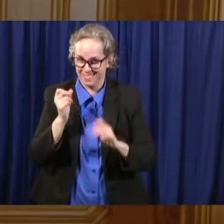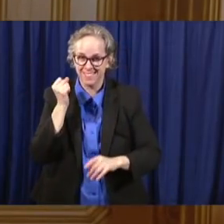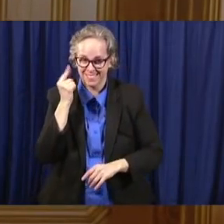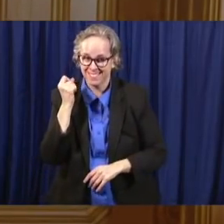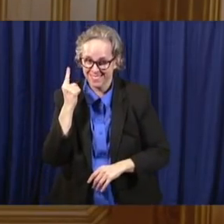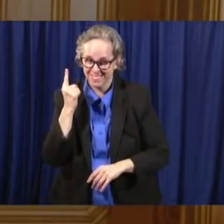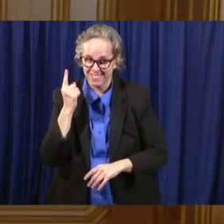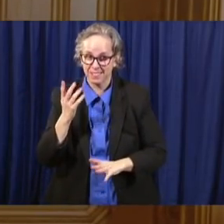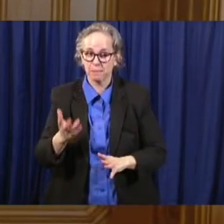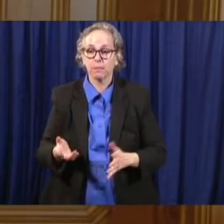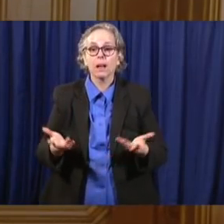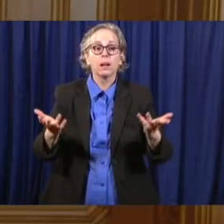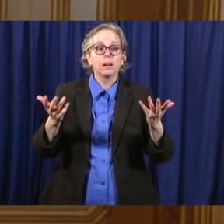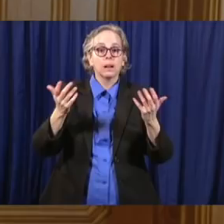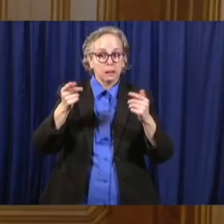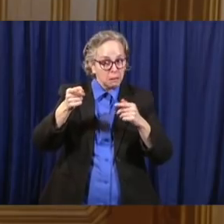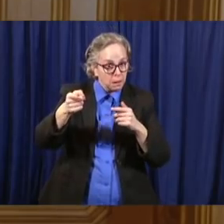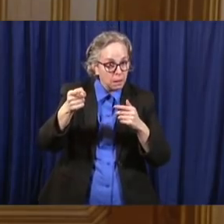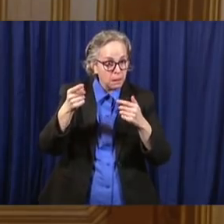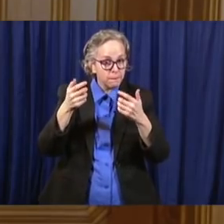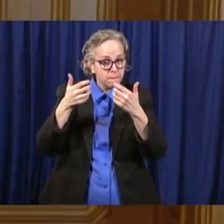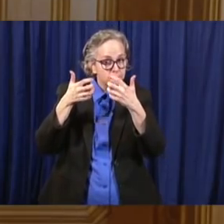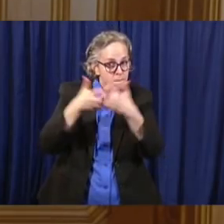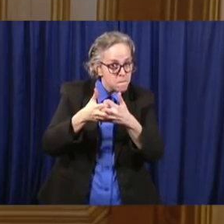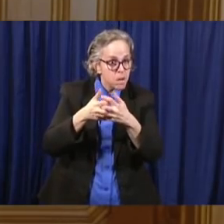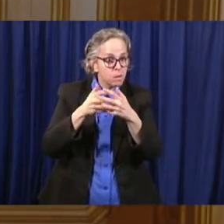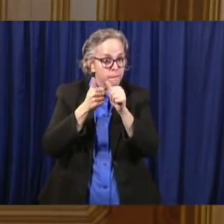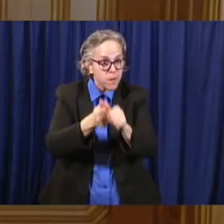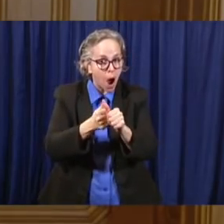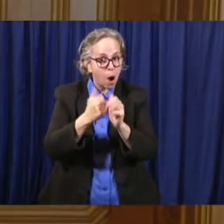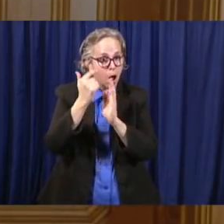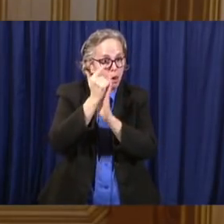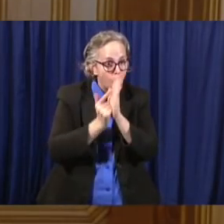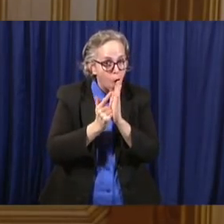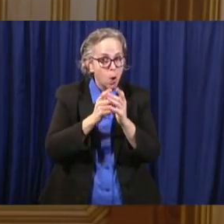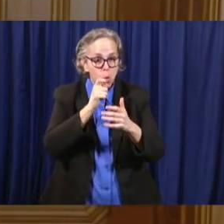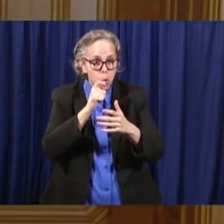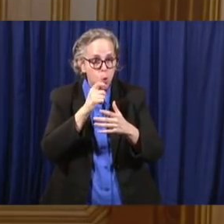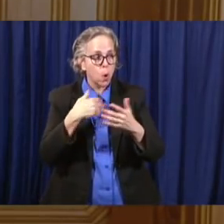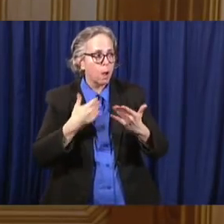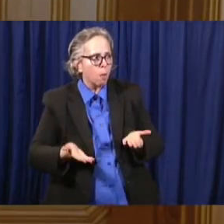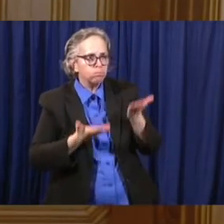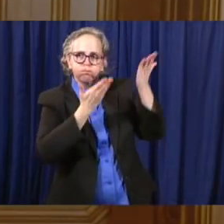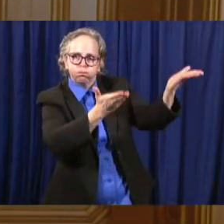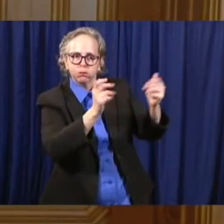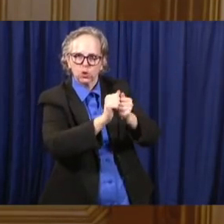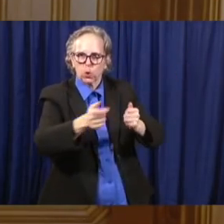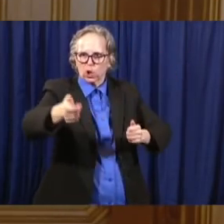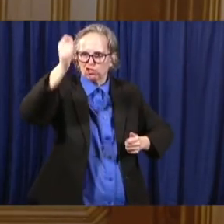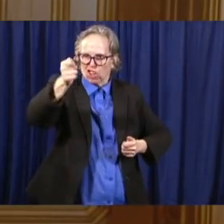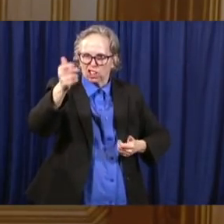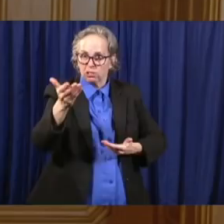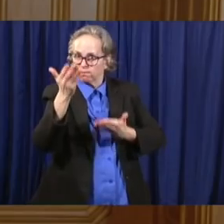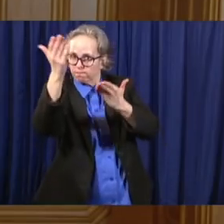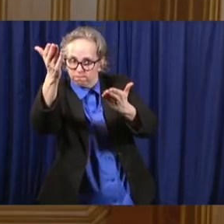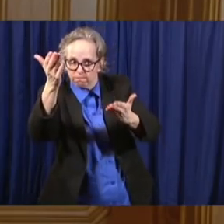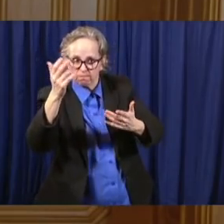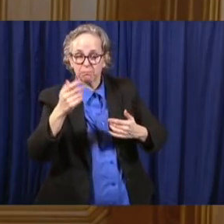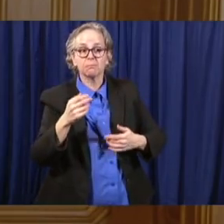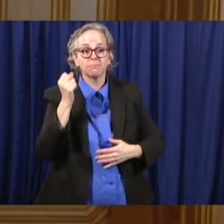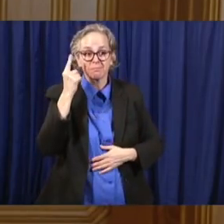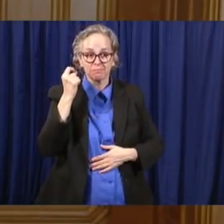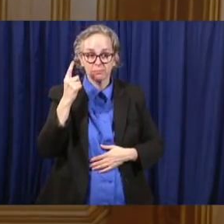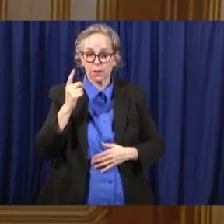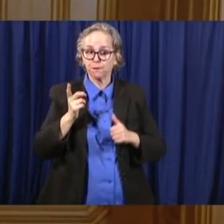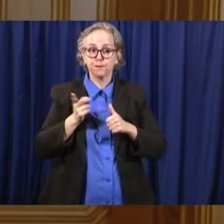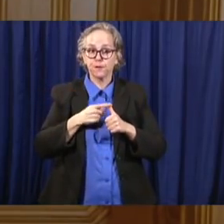narrowing it down. I want to just share with you the process that we went through. So we first started with people in our prison who are now